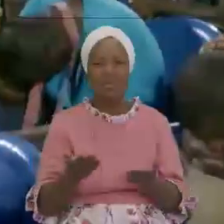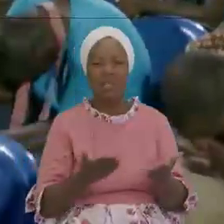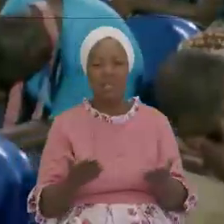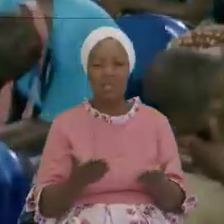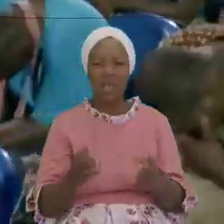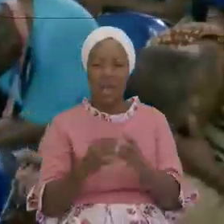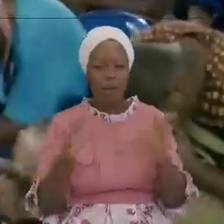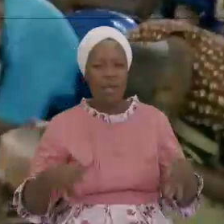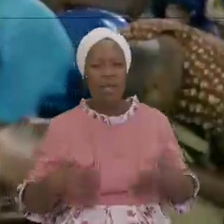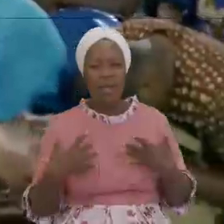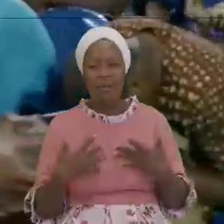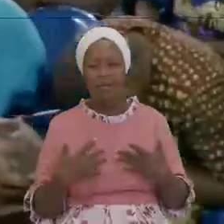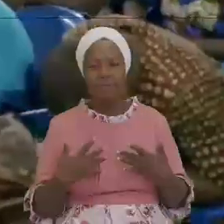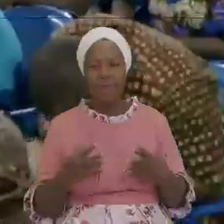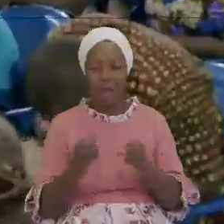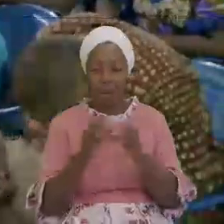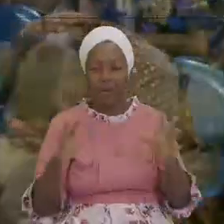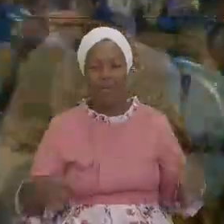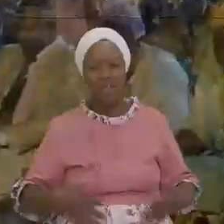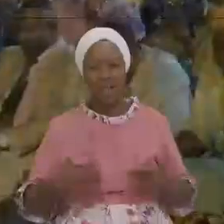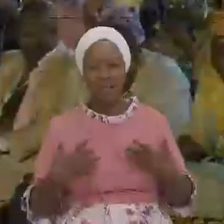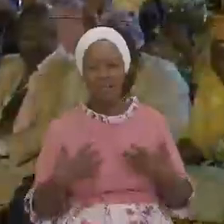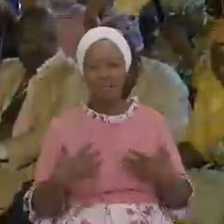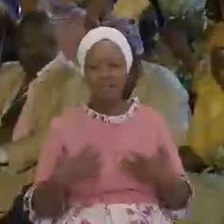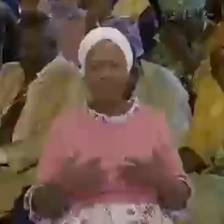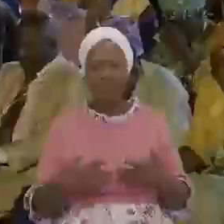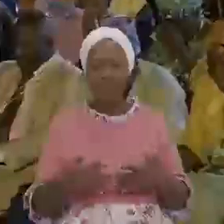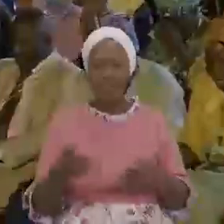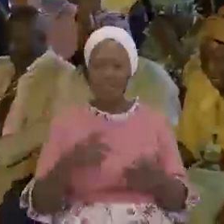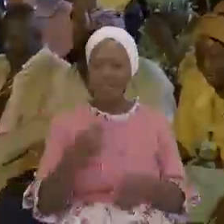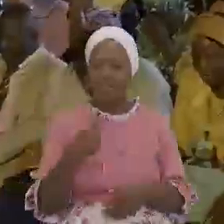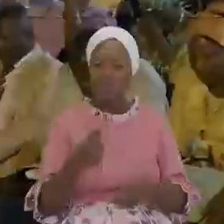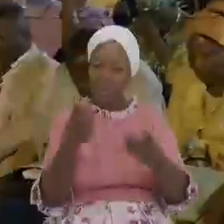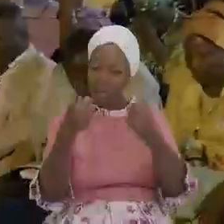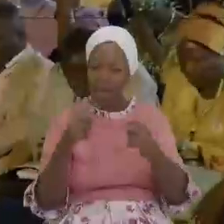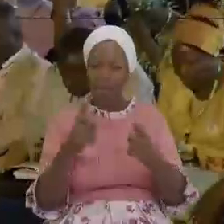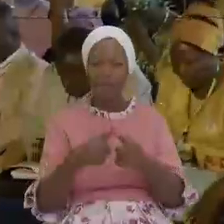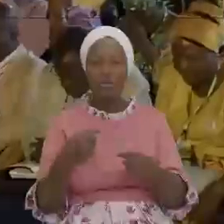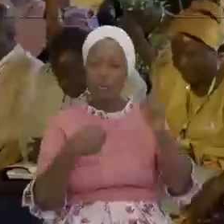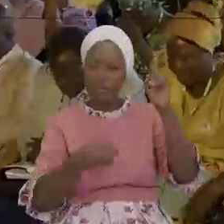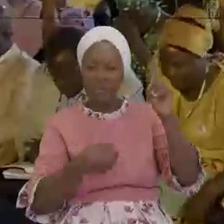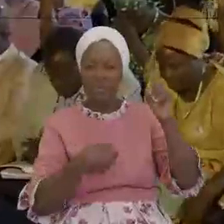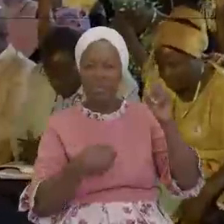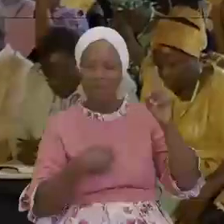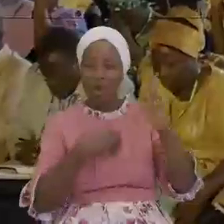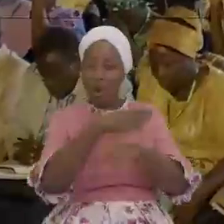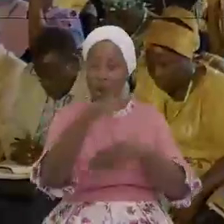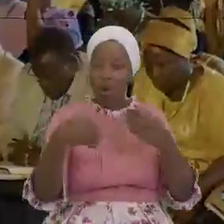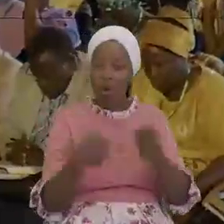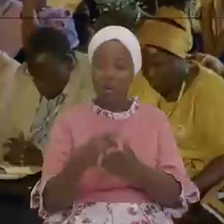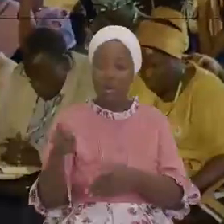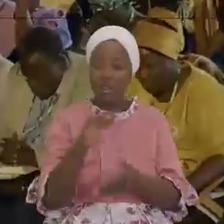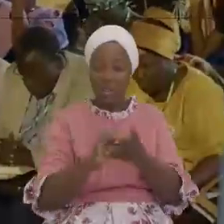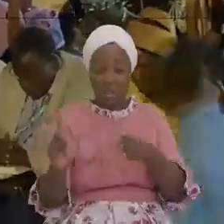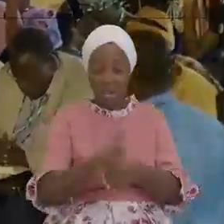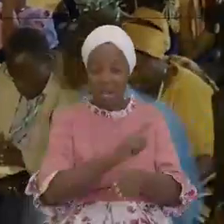Abundant life. Abundant life. He said, come unto me, all ye who labor and are heavy